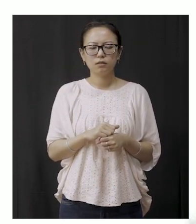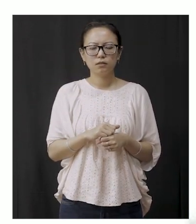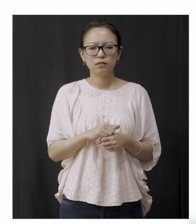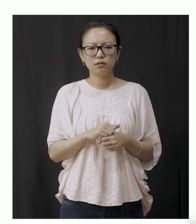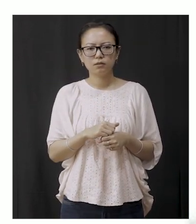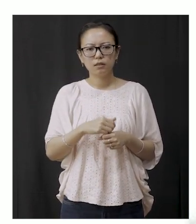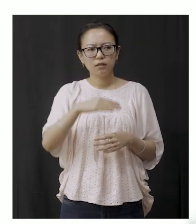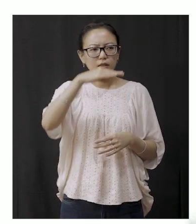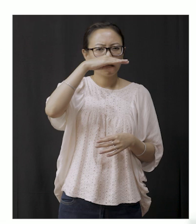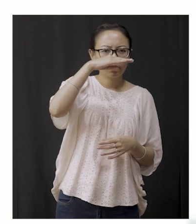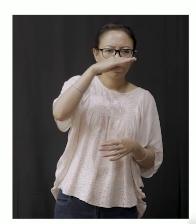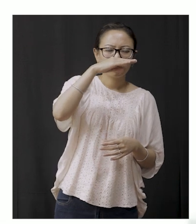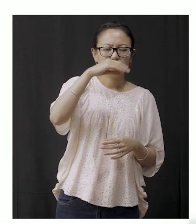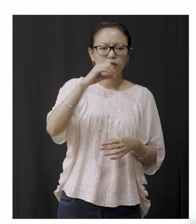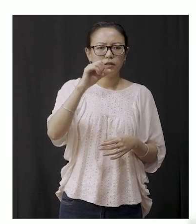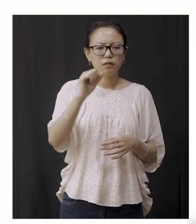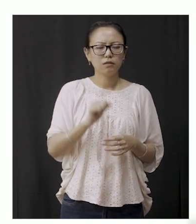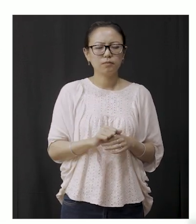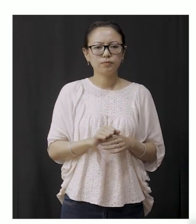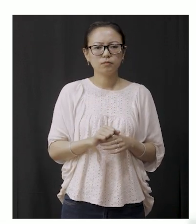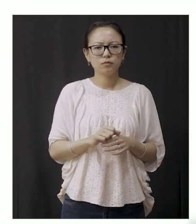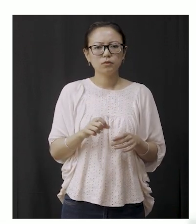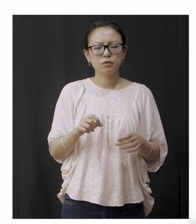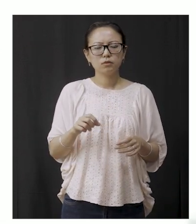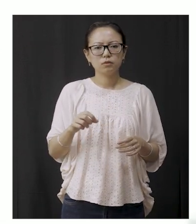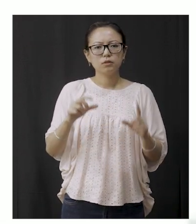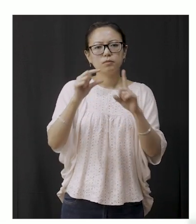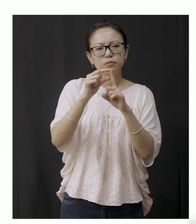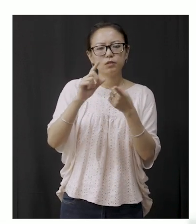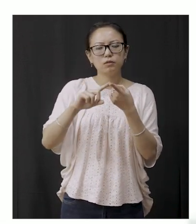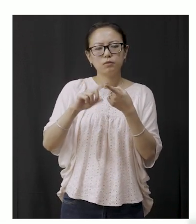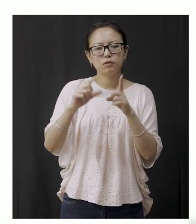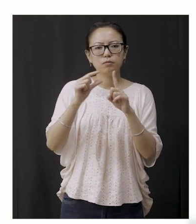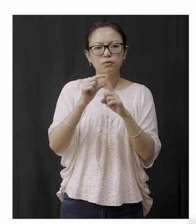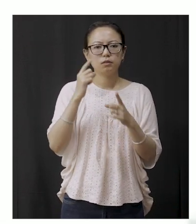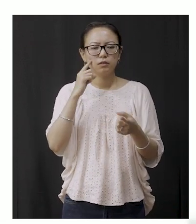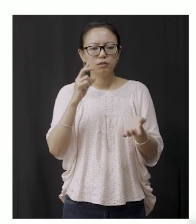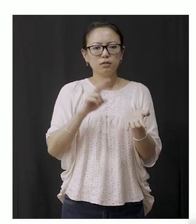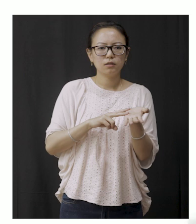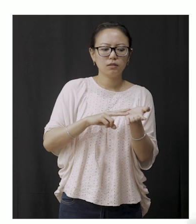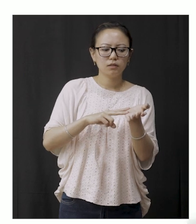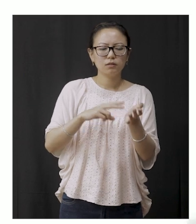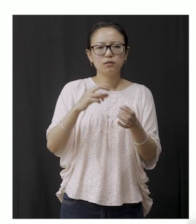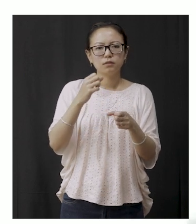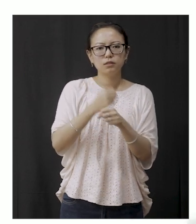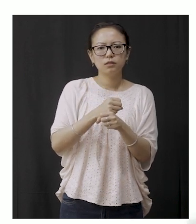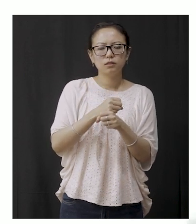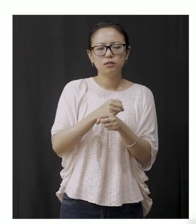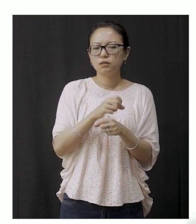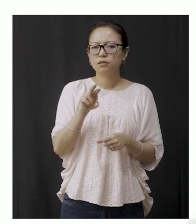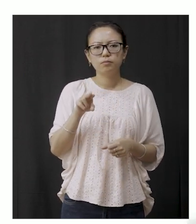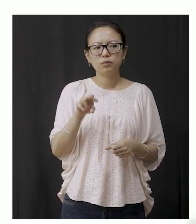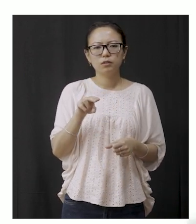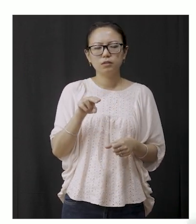a small hole and you see a little part of what is happening in outside,